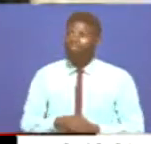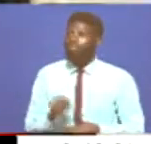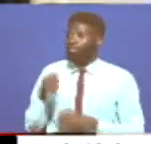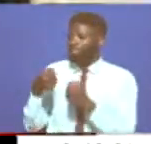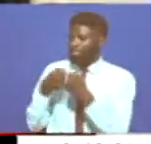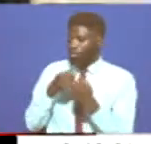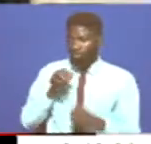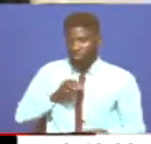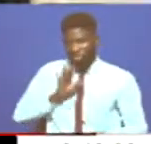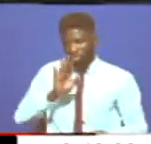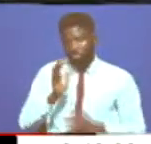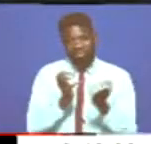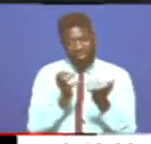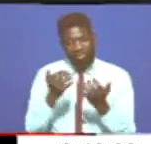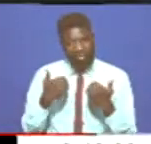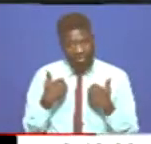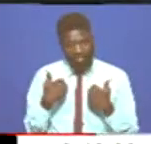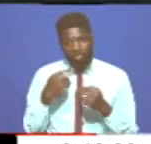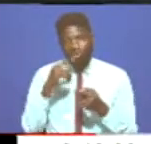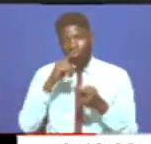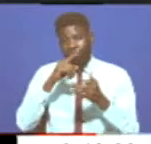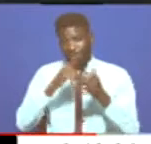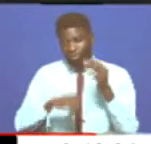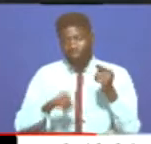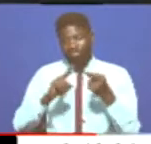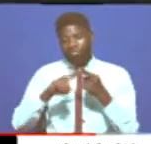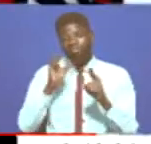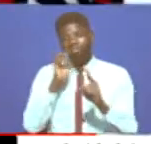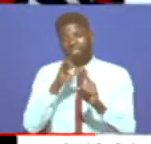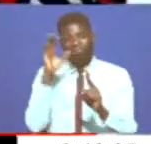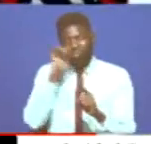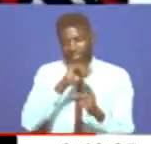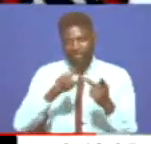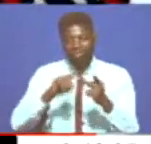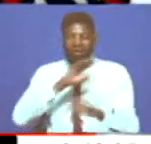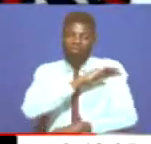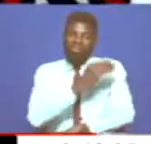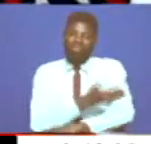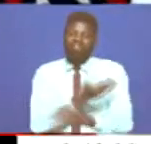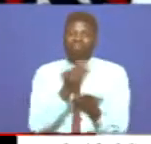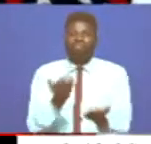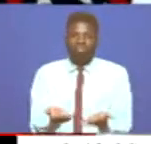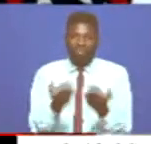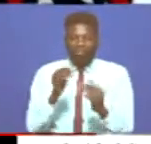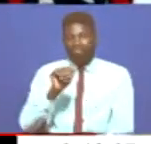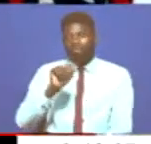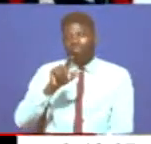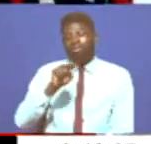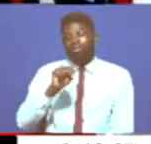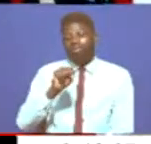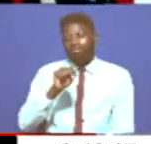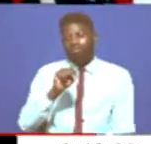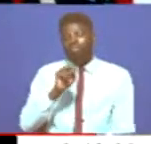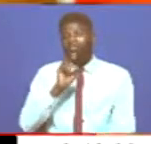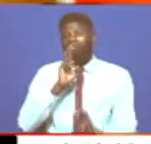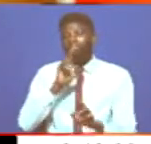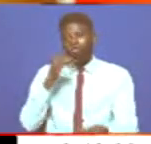women businesses include lack of mentorship and capacity building. Alan Aoko, Easy Friday.